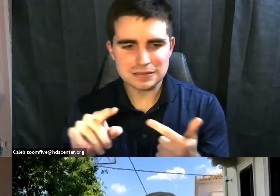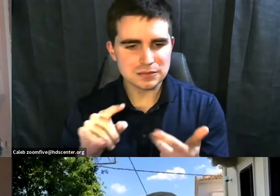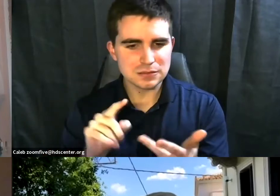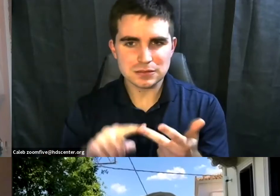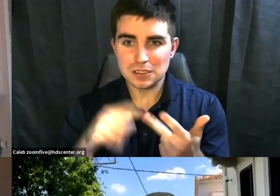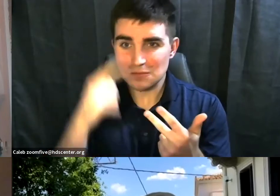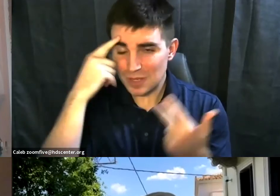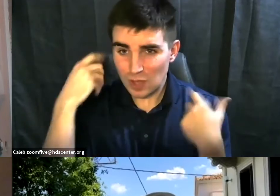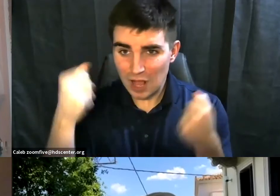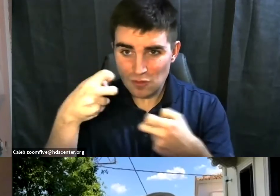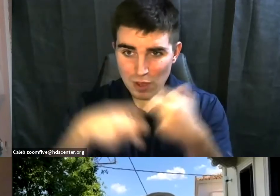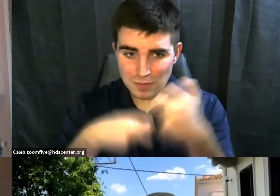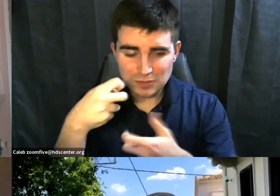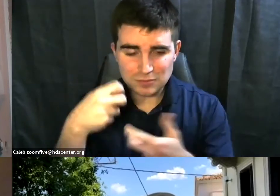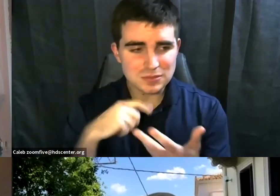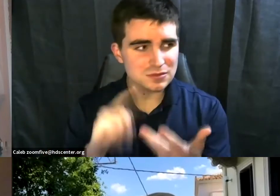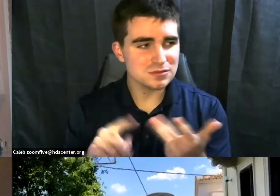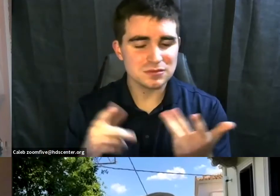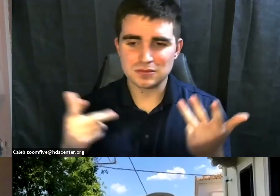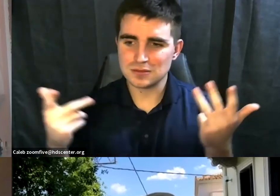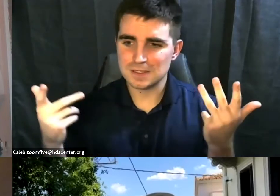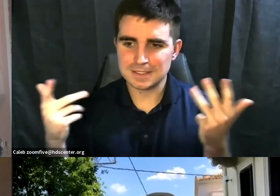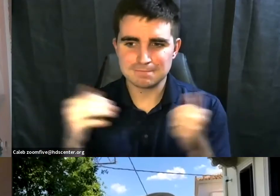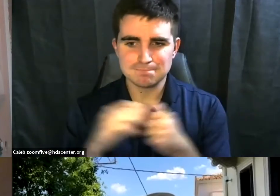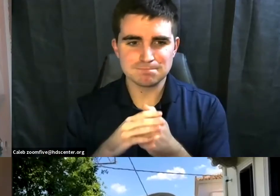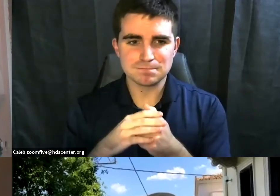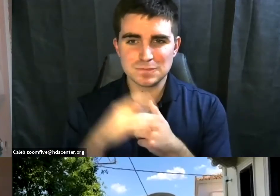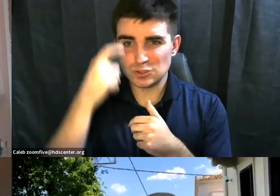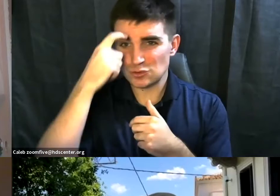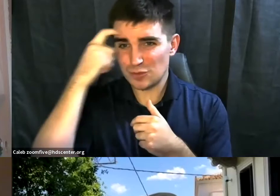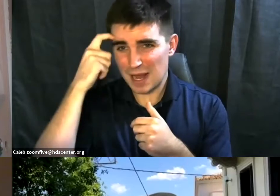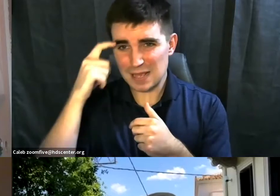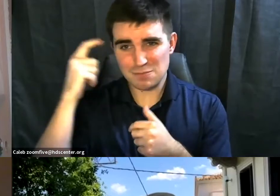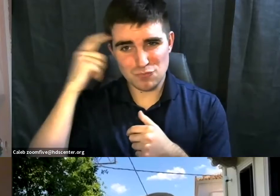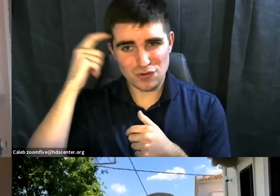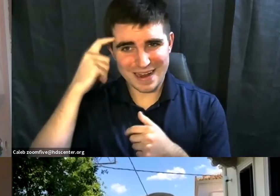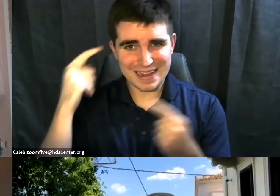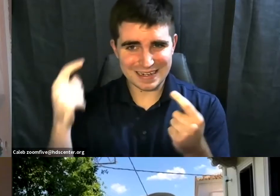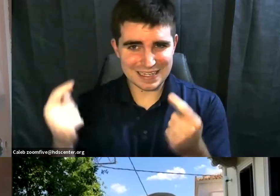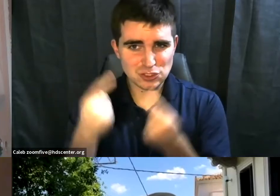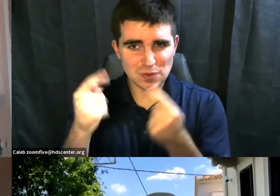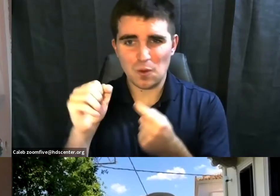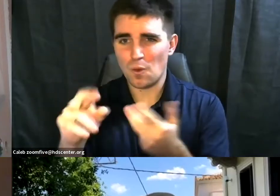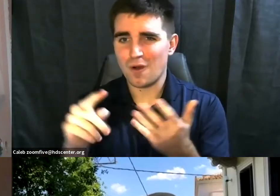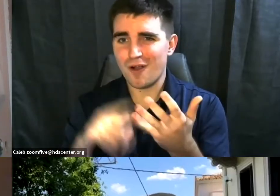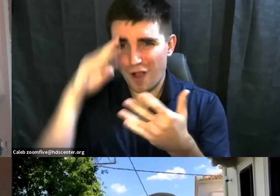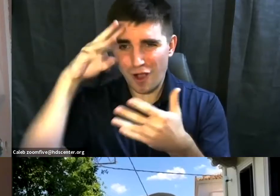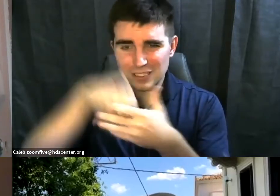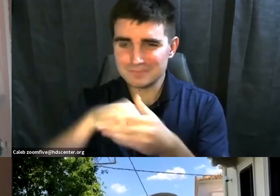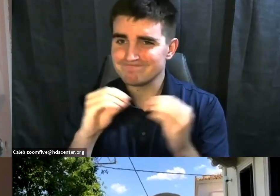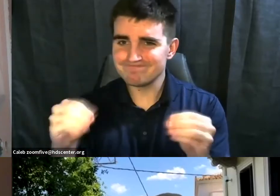mental health problems, or a traumatic brain injury or autism. So we've done a lot of